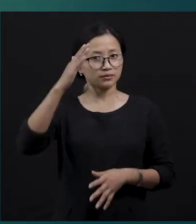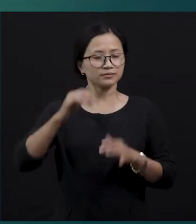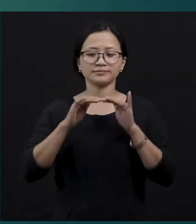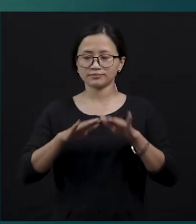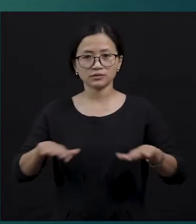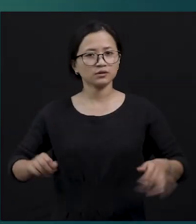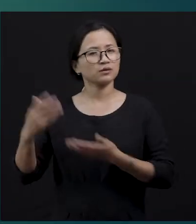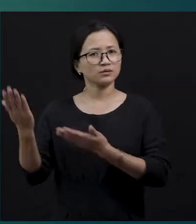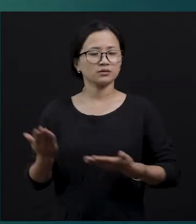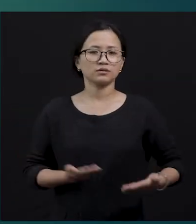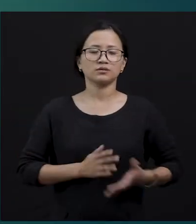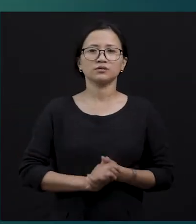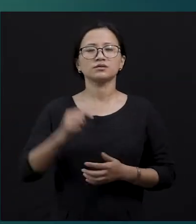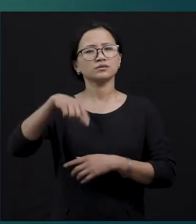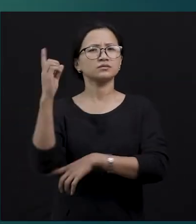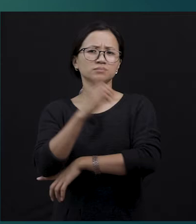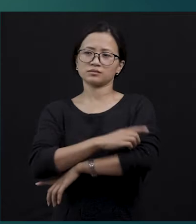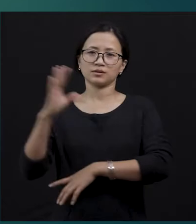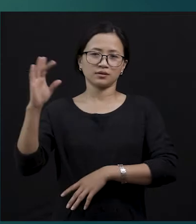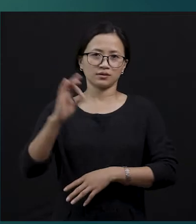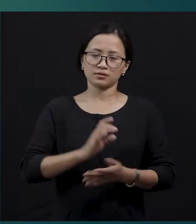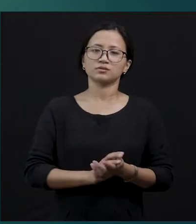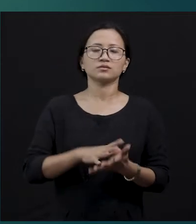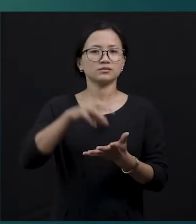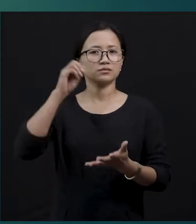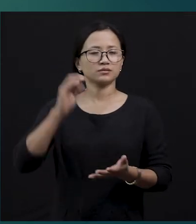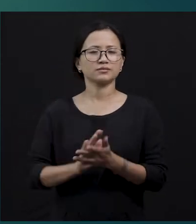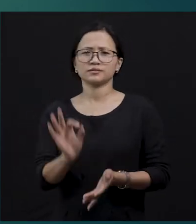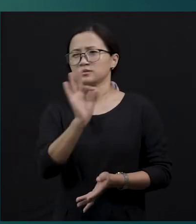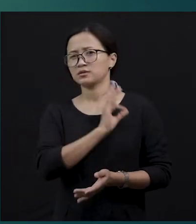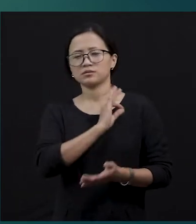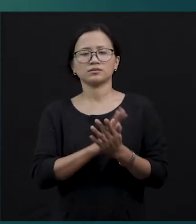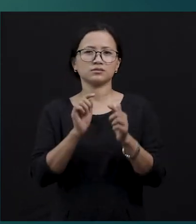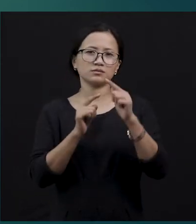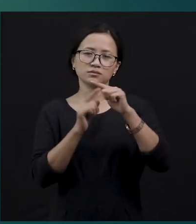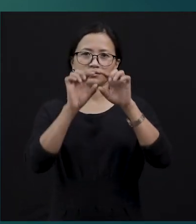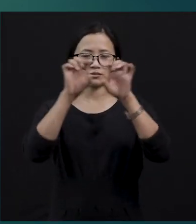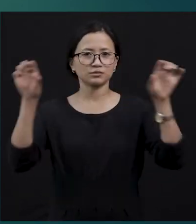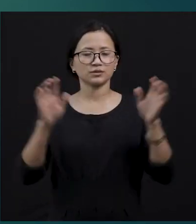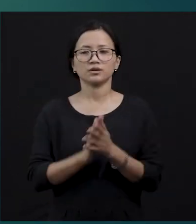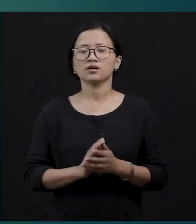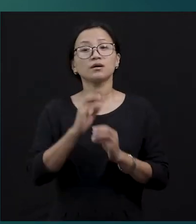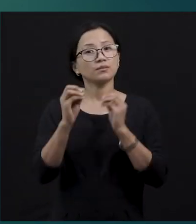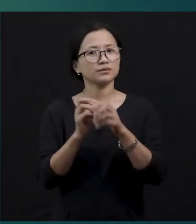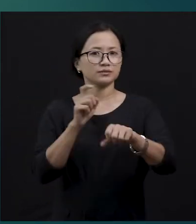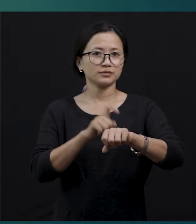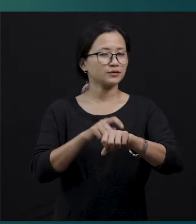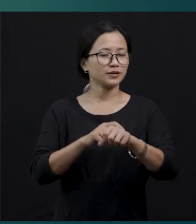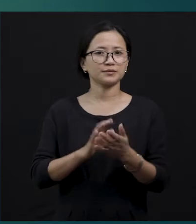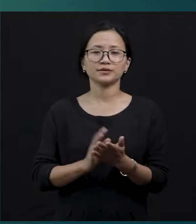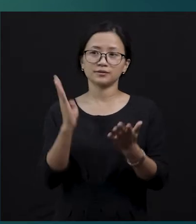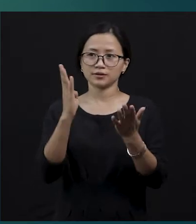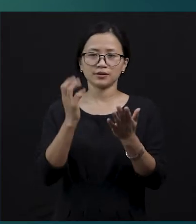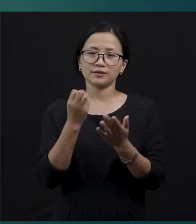Hello children, welcome back. Today again we are going to learn one of the interesting topic about time and